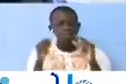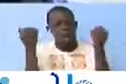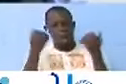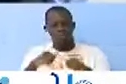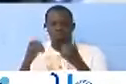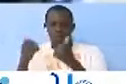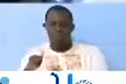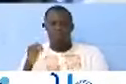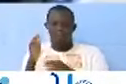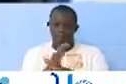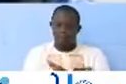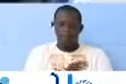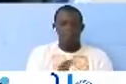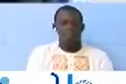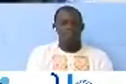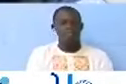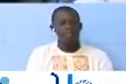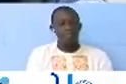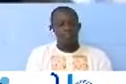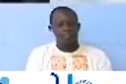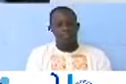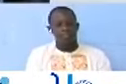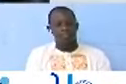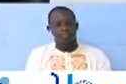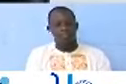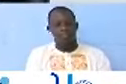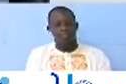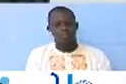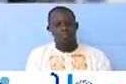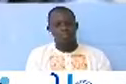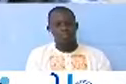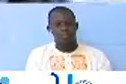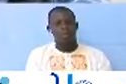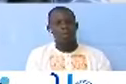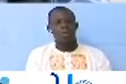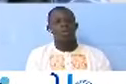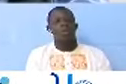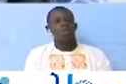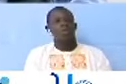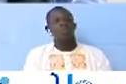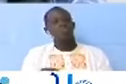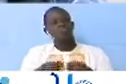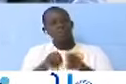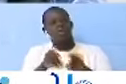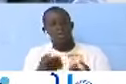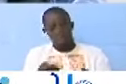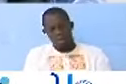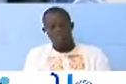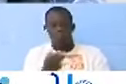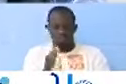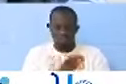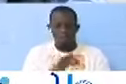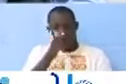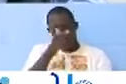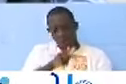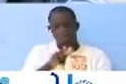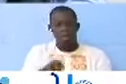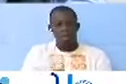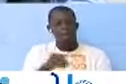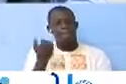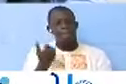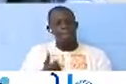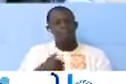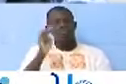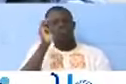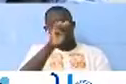going. The Marathon Nata for Yankumandige. Until I was later called to